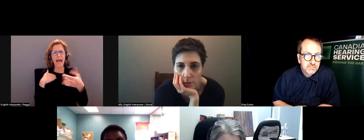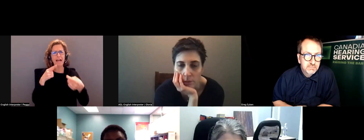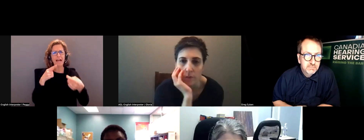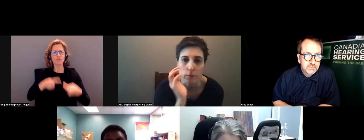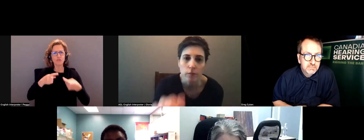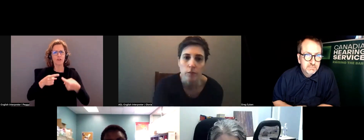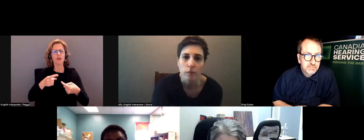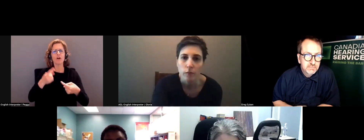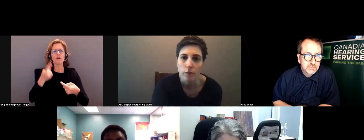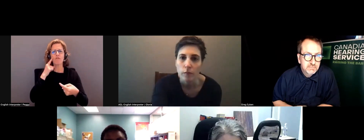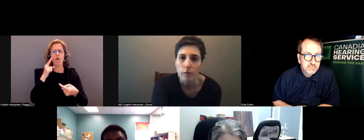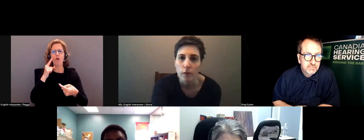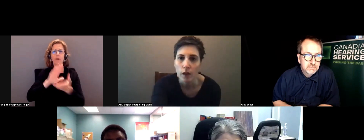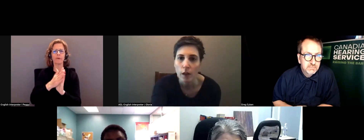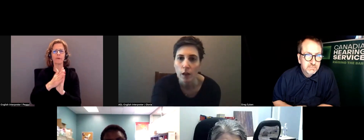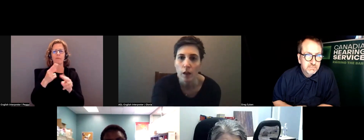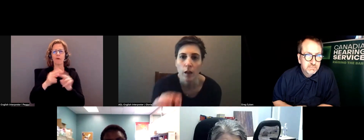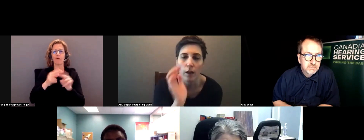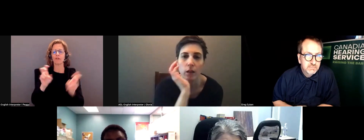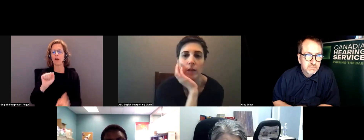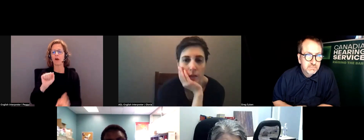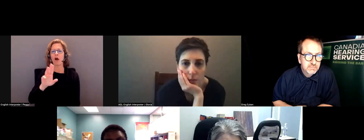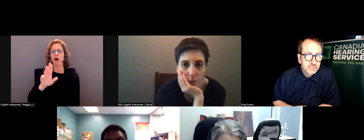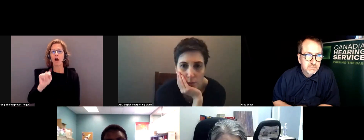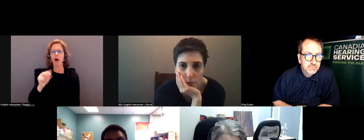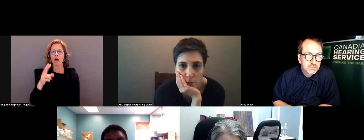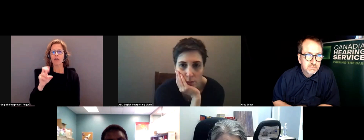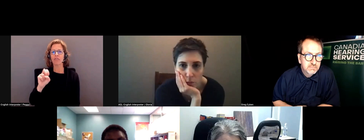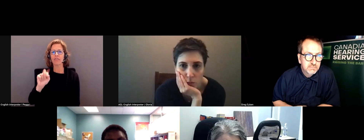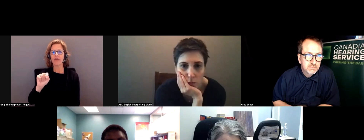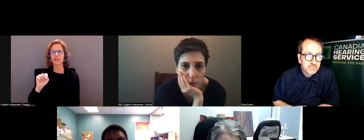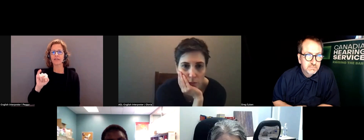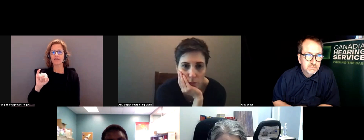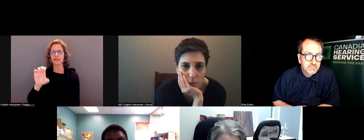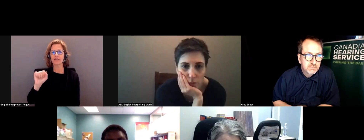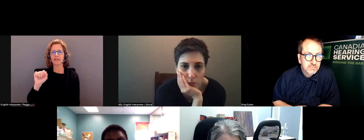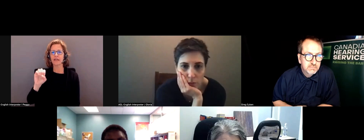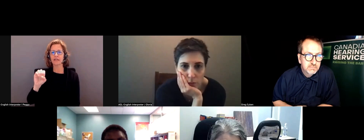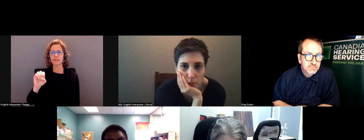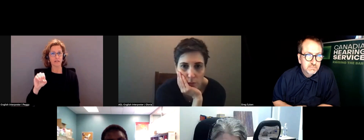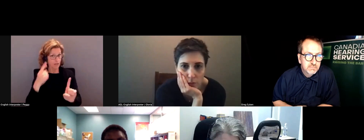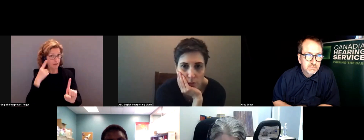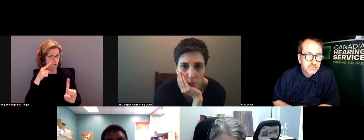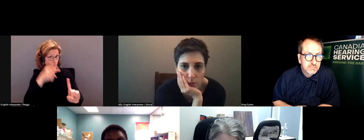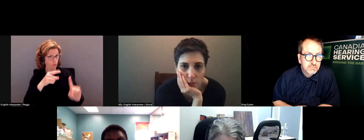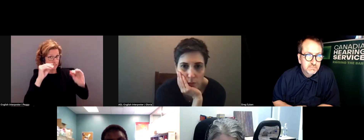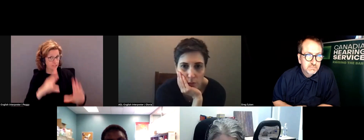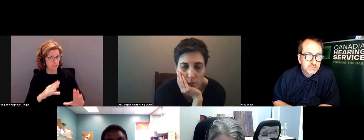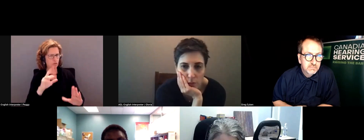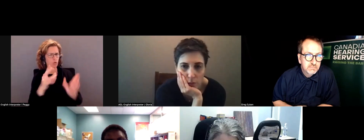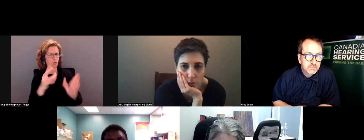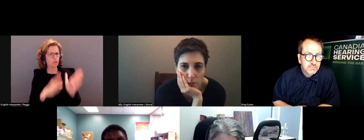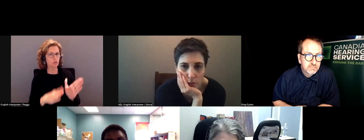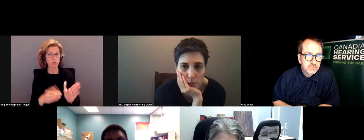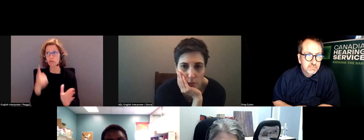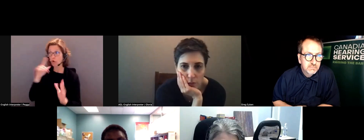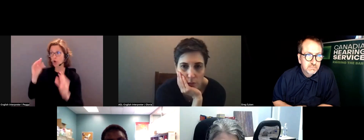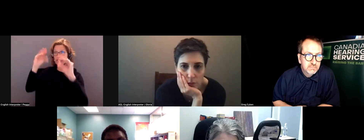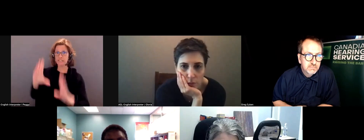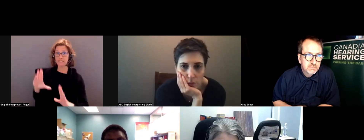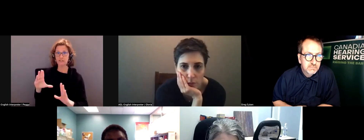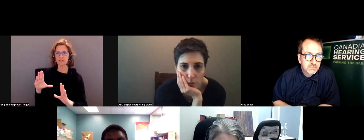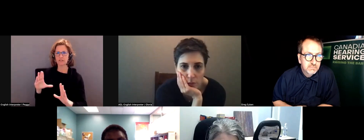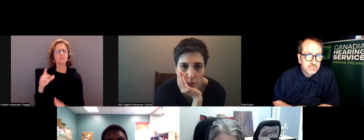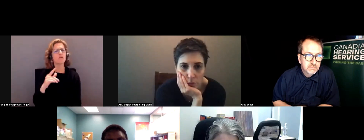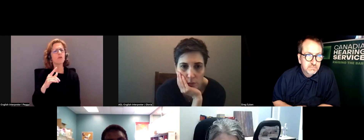us. So and was it for the learners or for the instructors? For the instructors. Okay. And what error